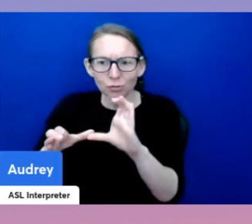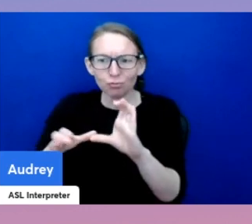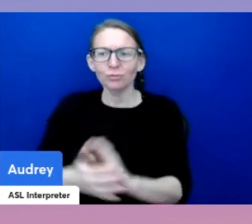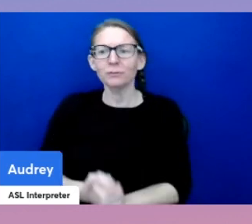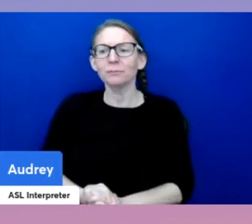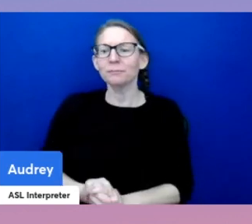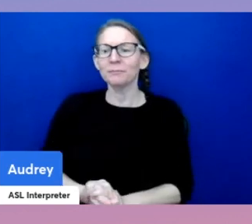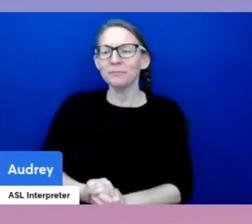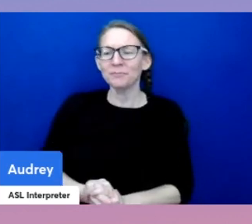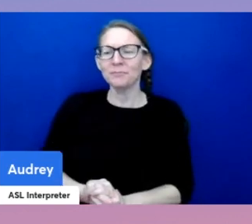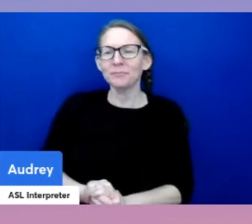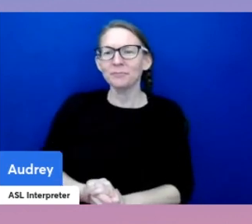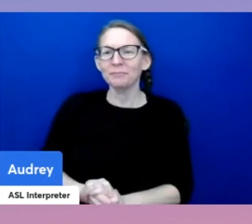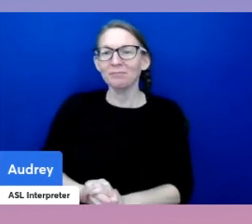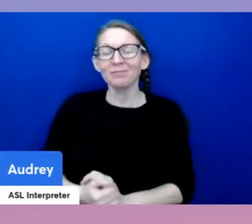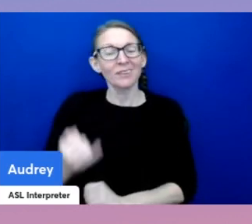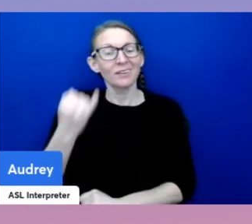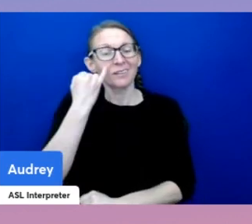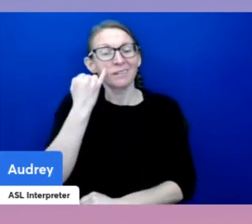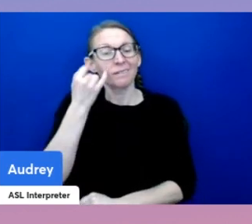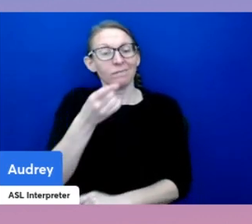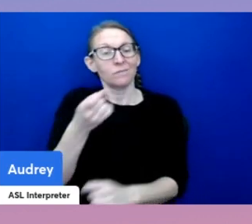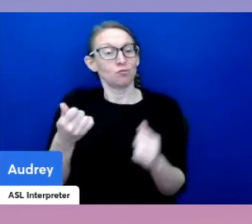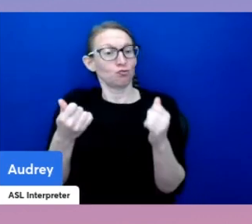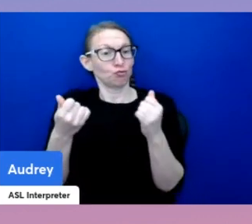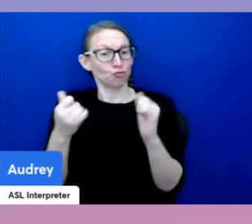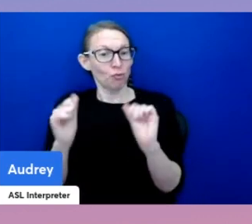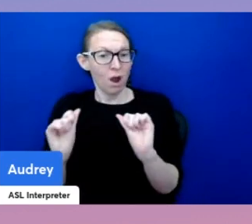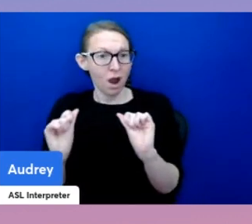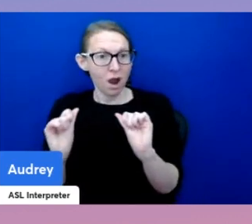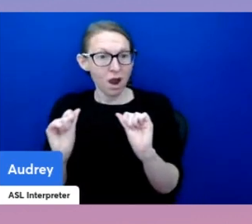try to plan